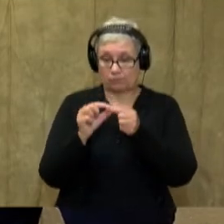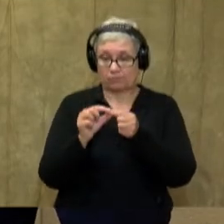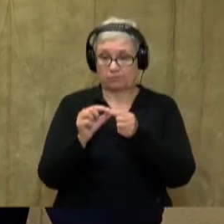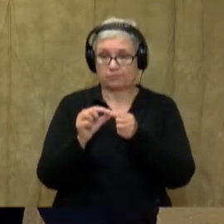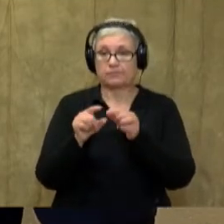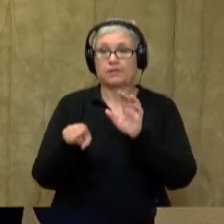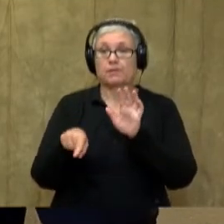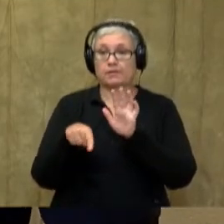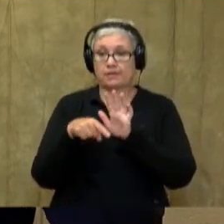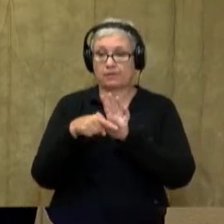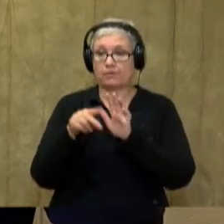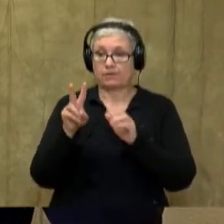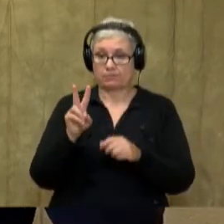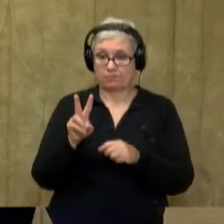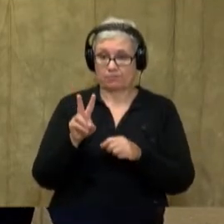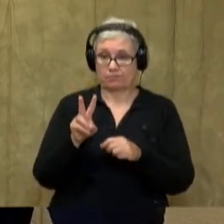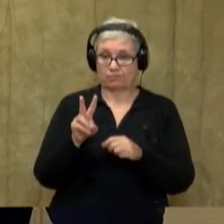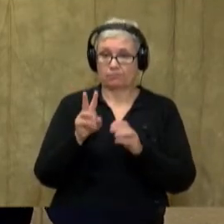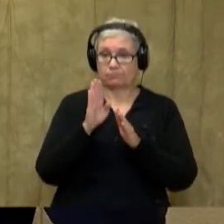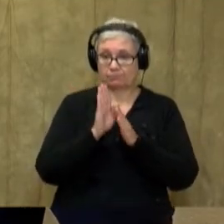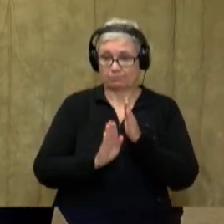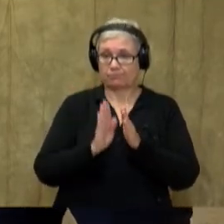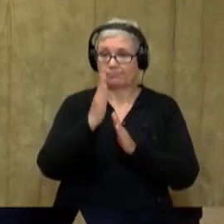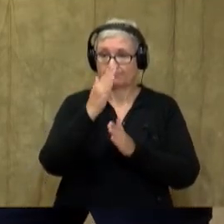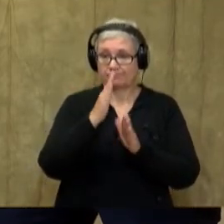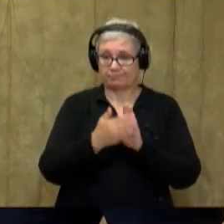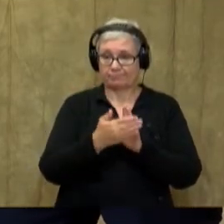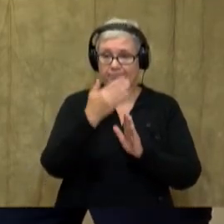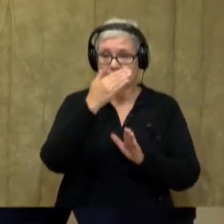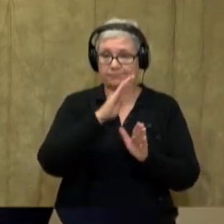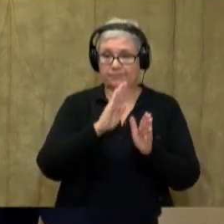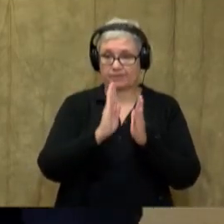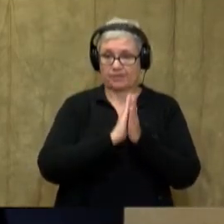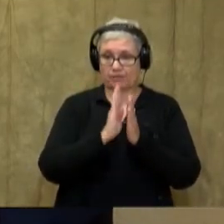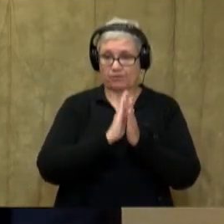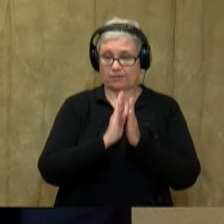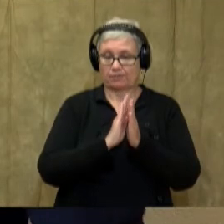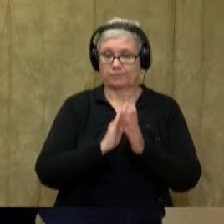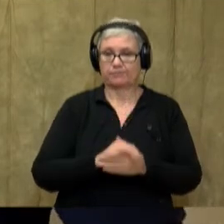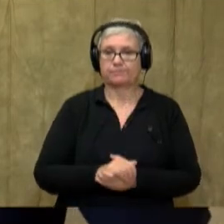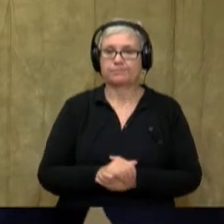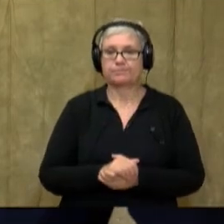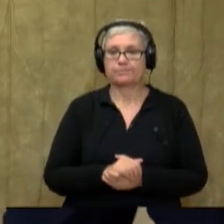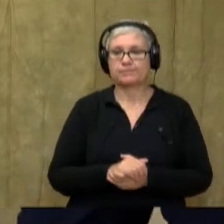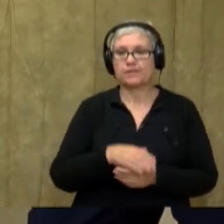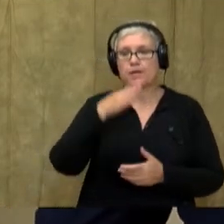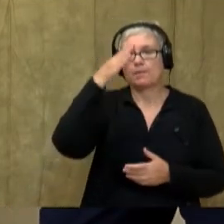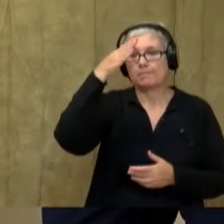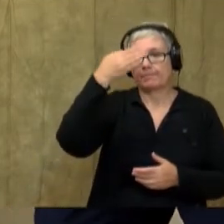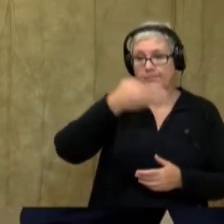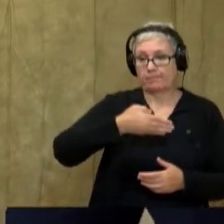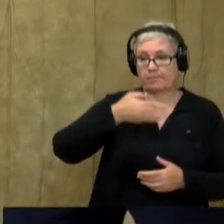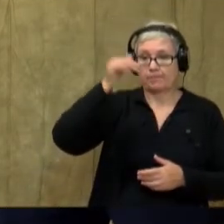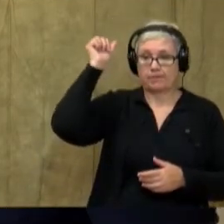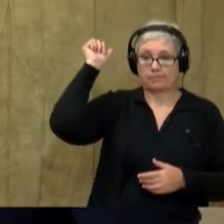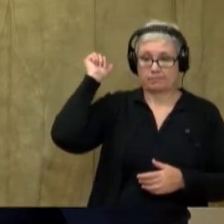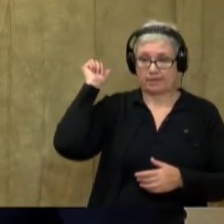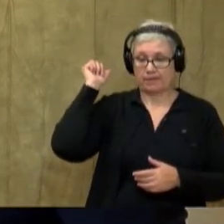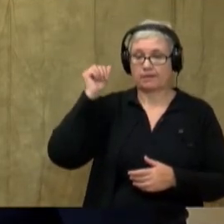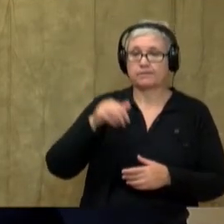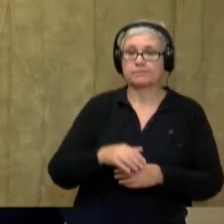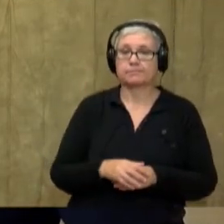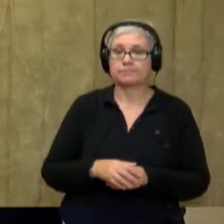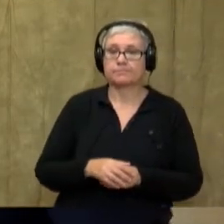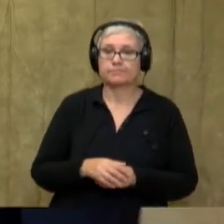2 top and bottom faces, the 2 left and right faces, the 2 back and front faces. Right, so even though